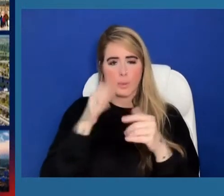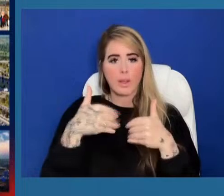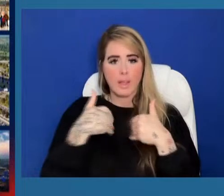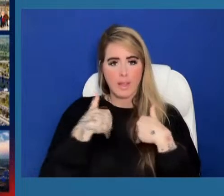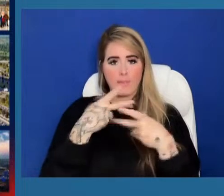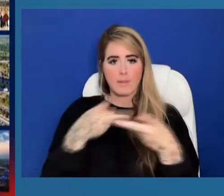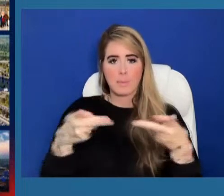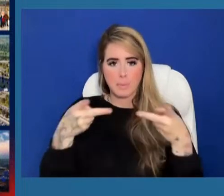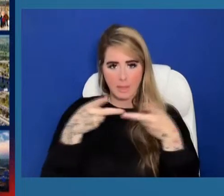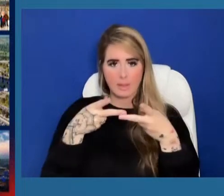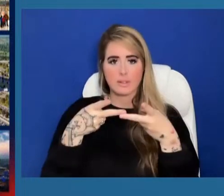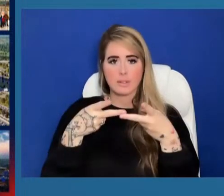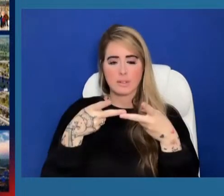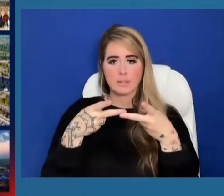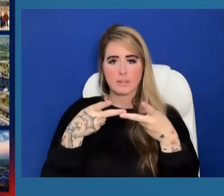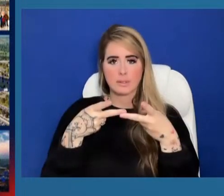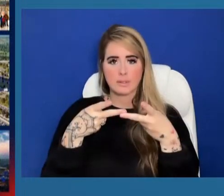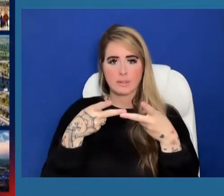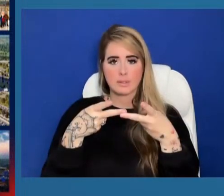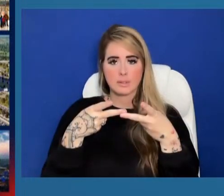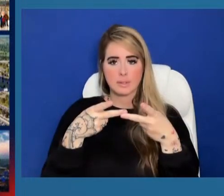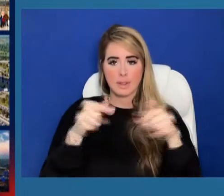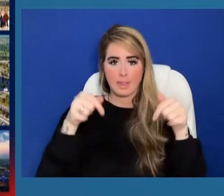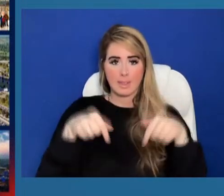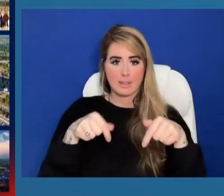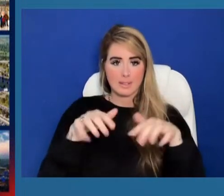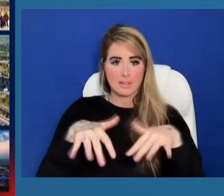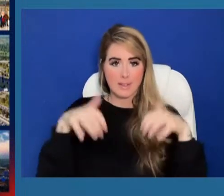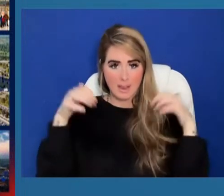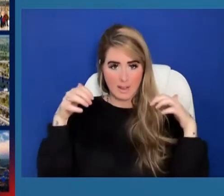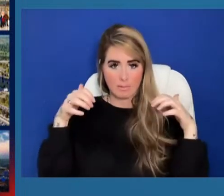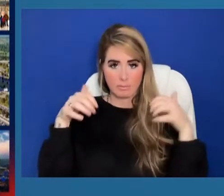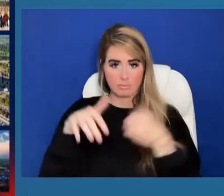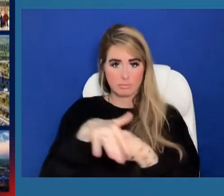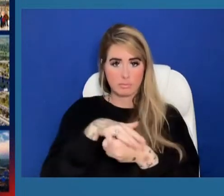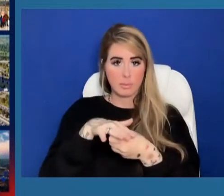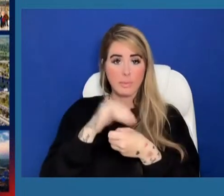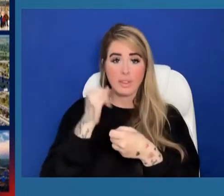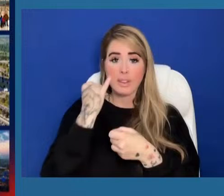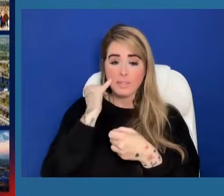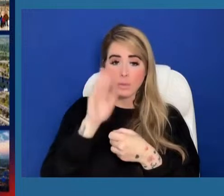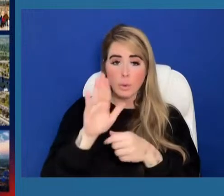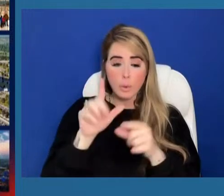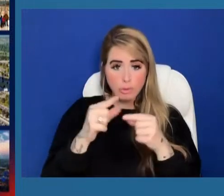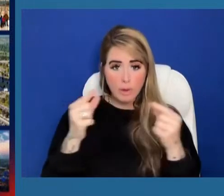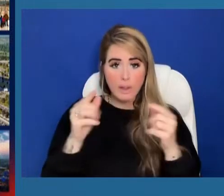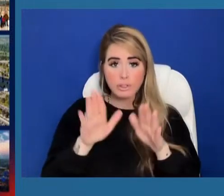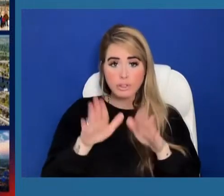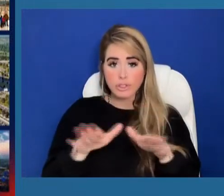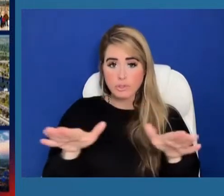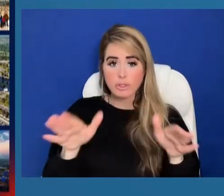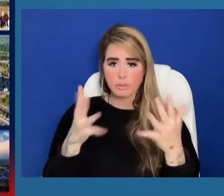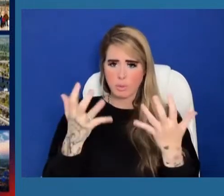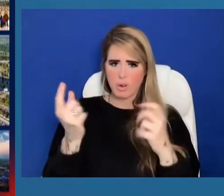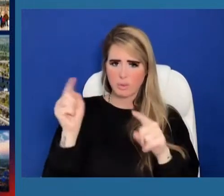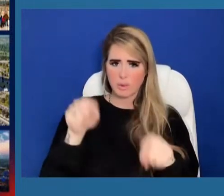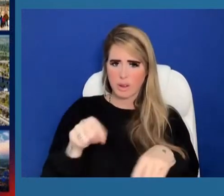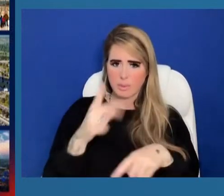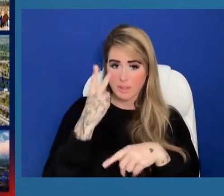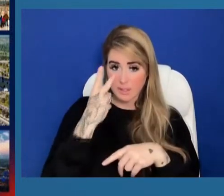place at this stadium where if your grandchildren want to see you worked